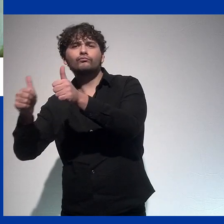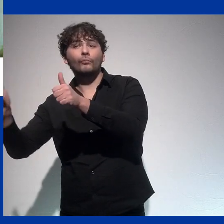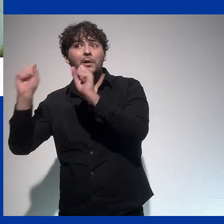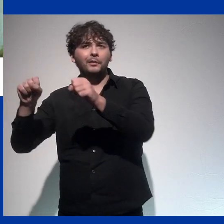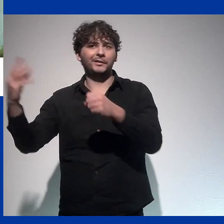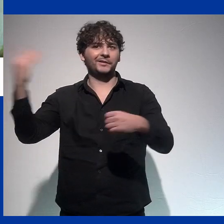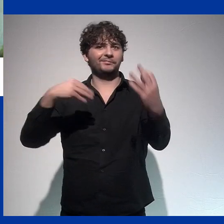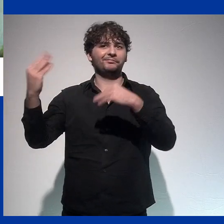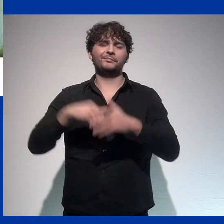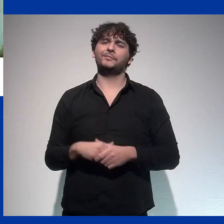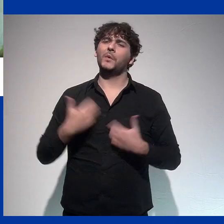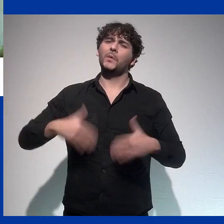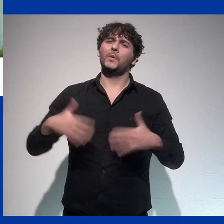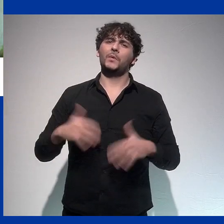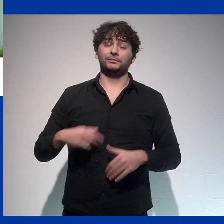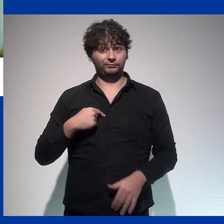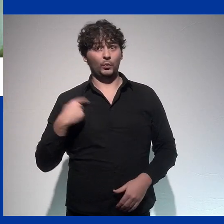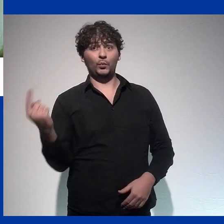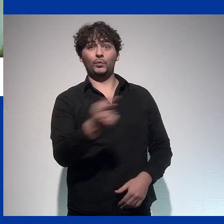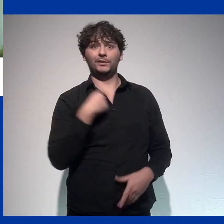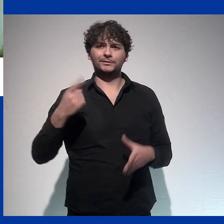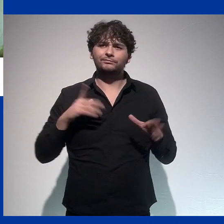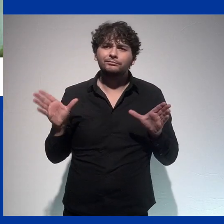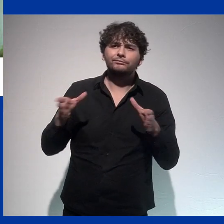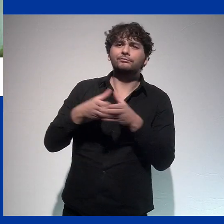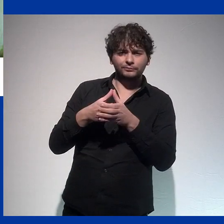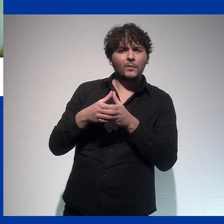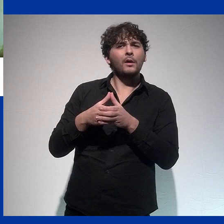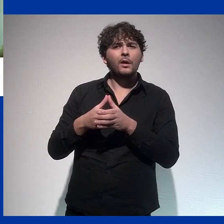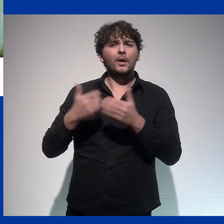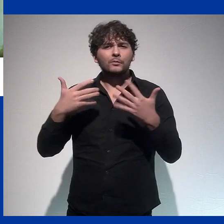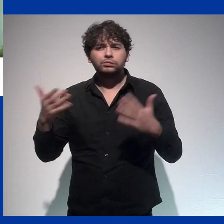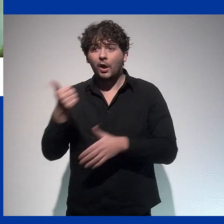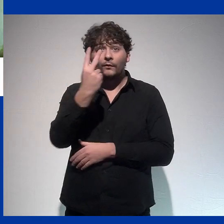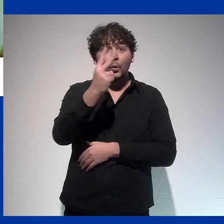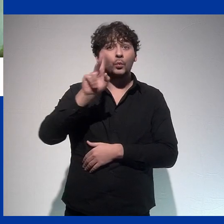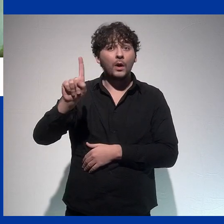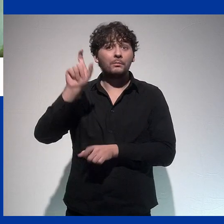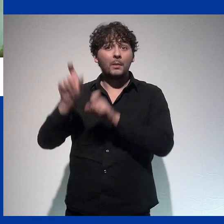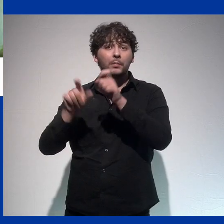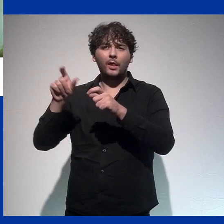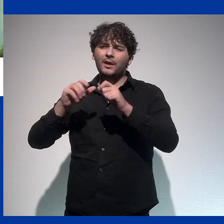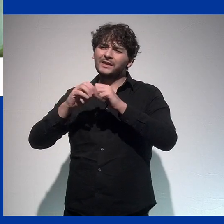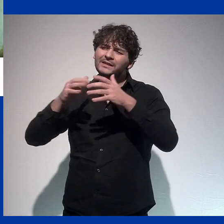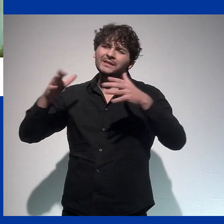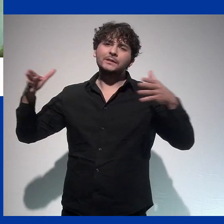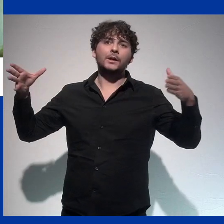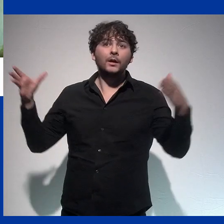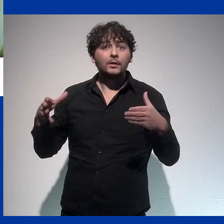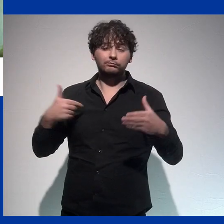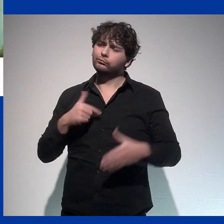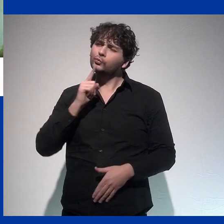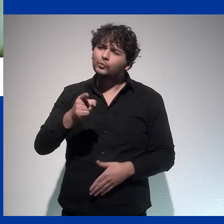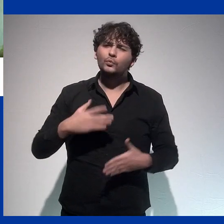This is due to the fact that youth work recognition is at the center of our political agenda. Indeed,